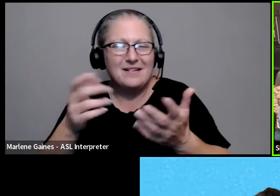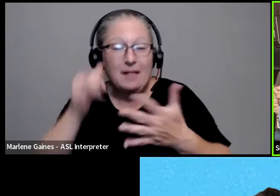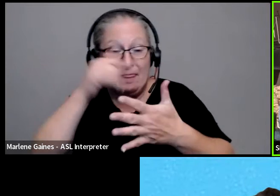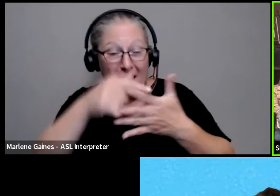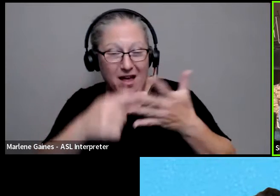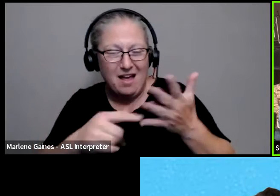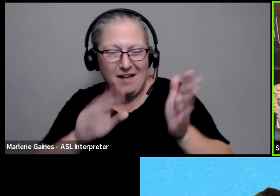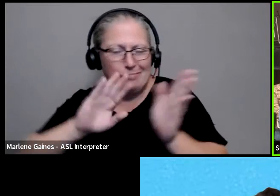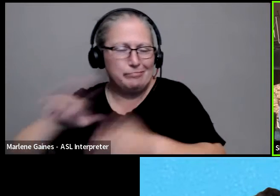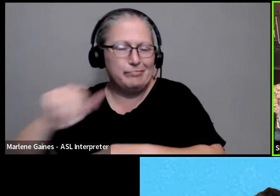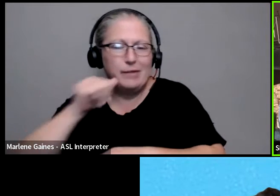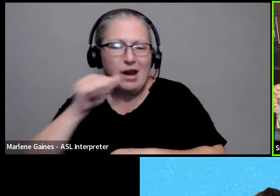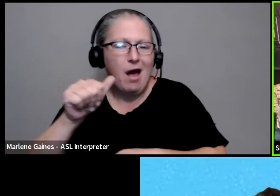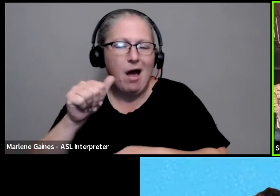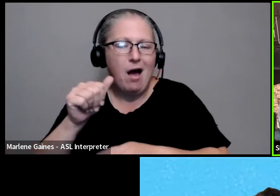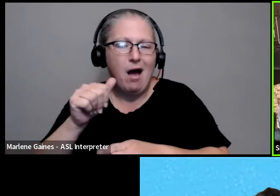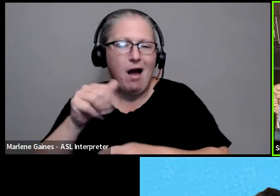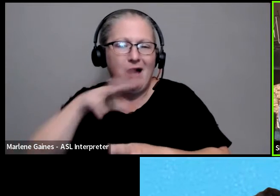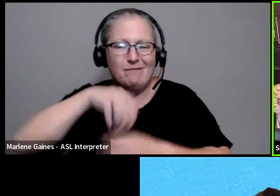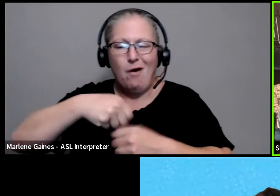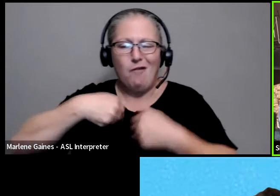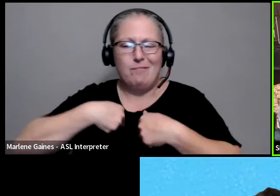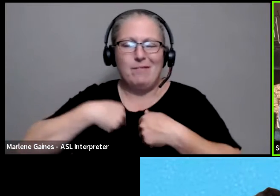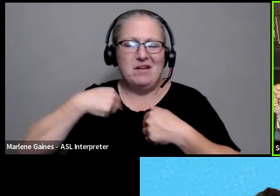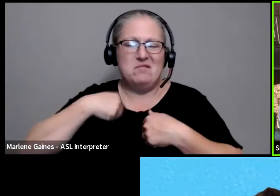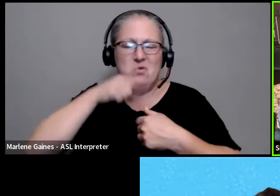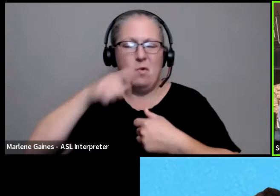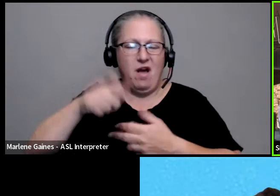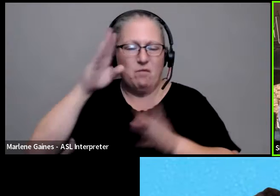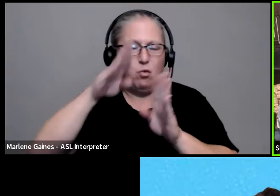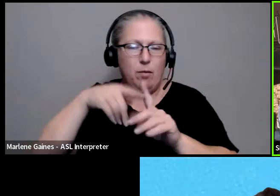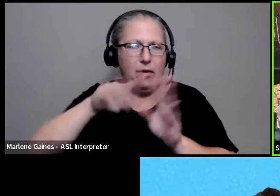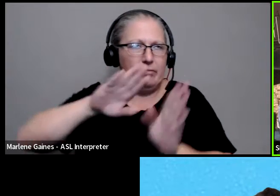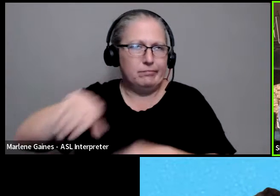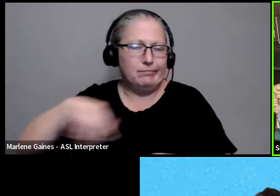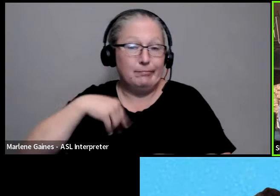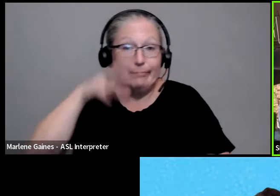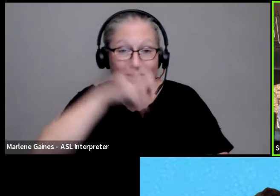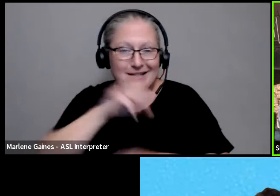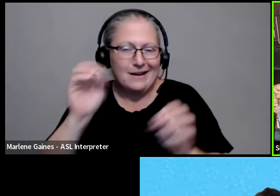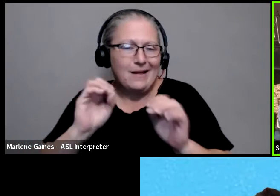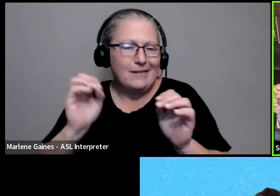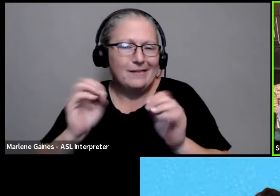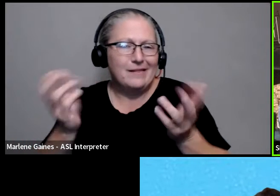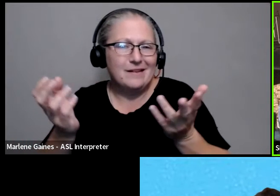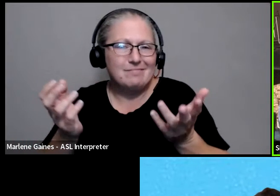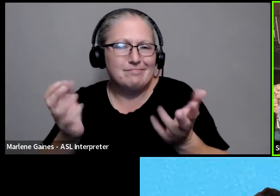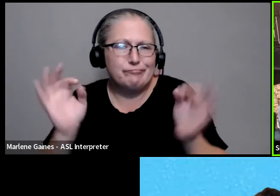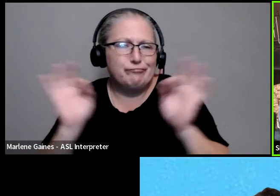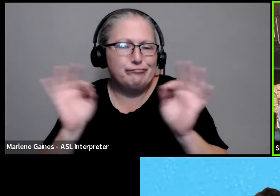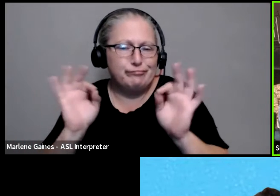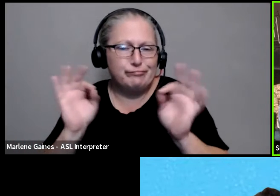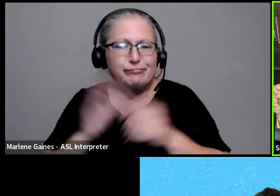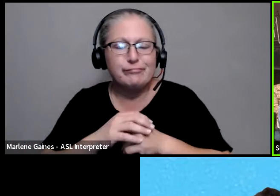doesn't concern me. I don't really need to know about it. I'm not really missing out. It's not a big